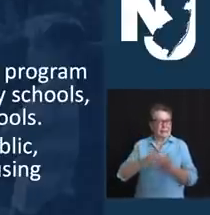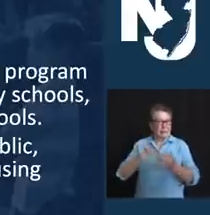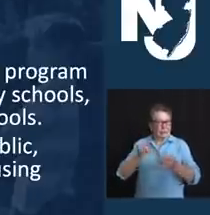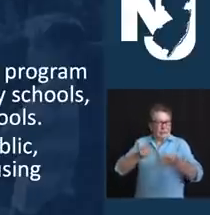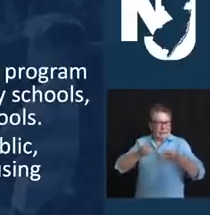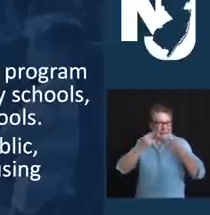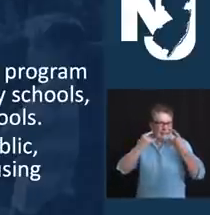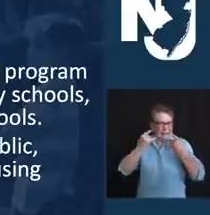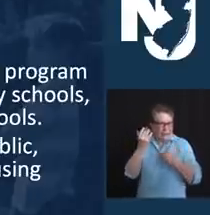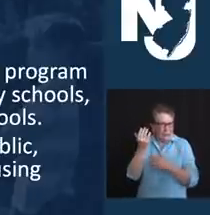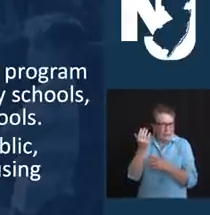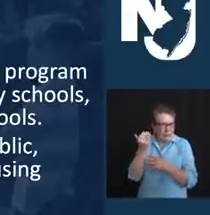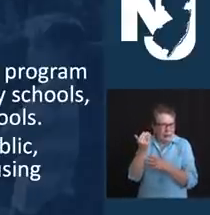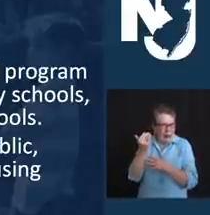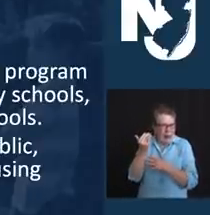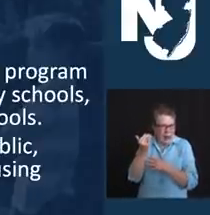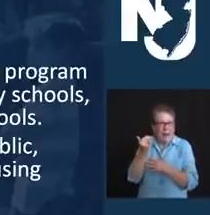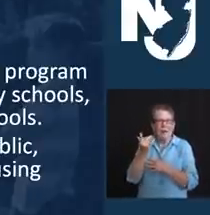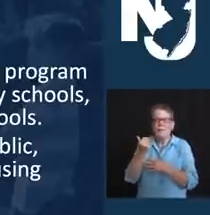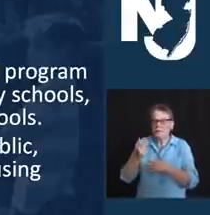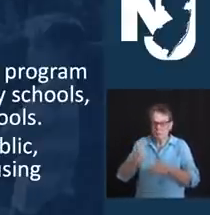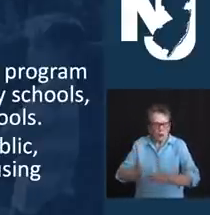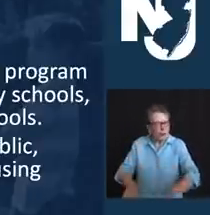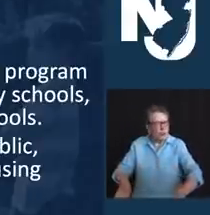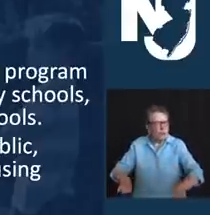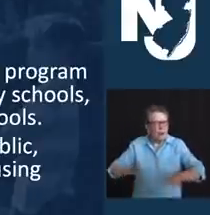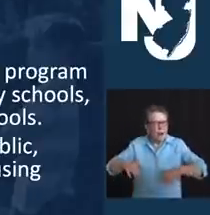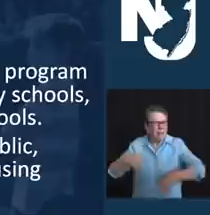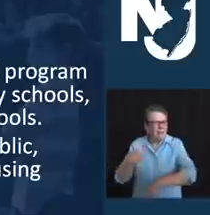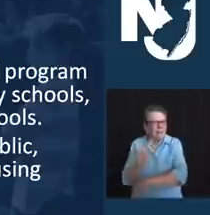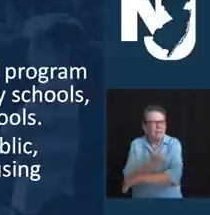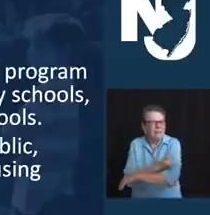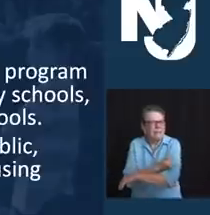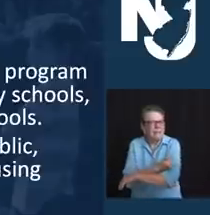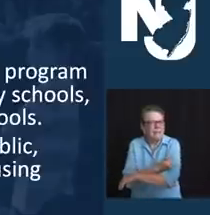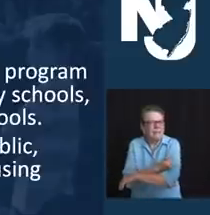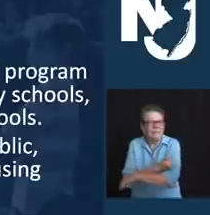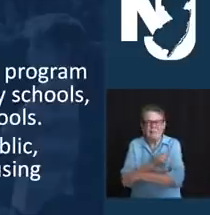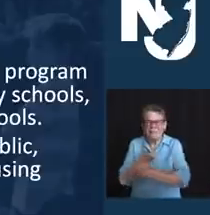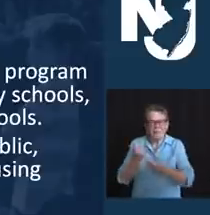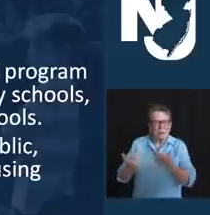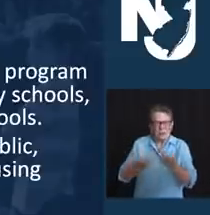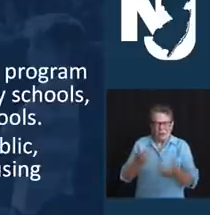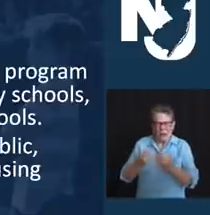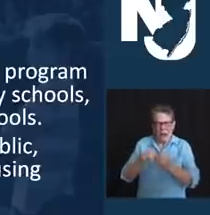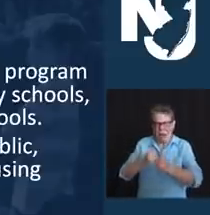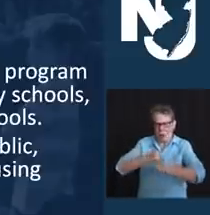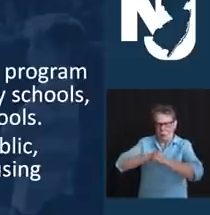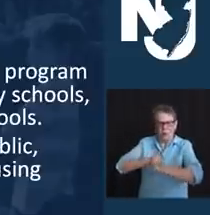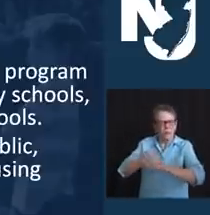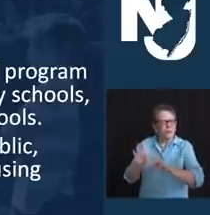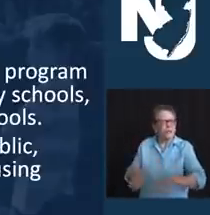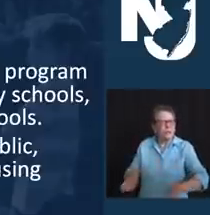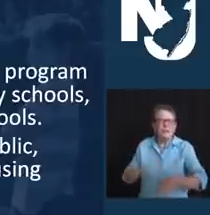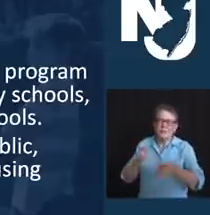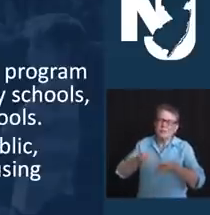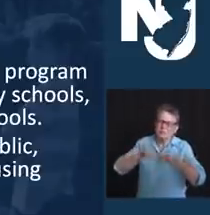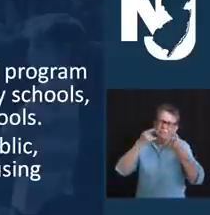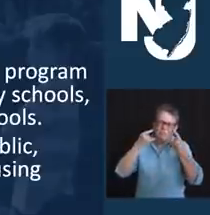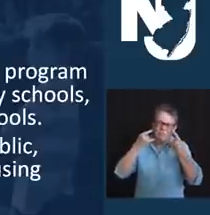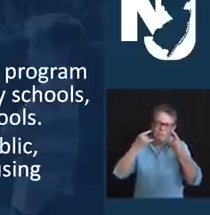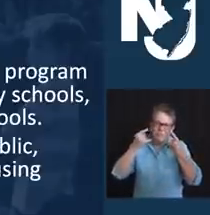vaccinated, and while we've made very good progress with the 12 to 15-year cohort, they've only been eligible, I think, for less than 2